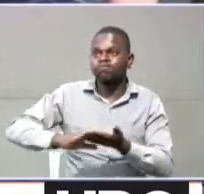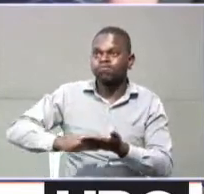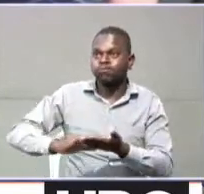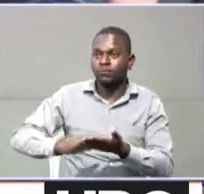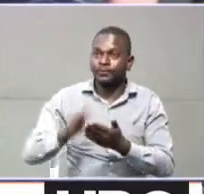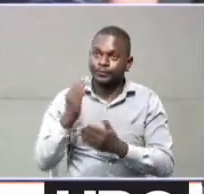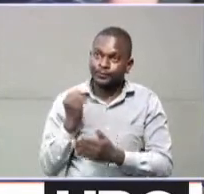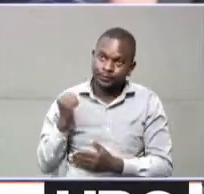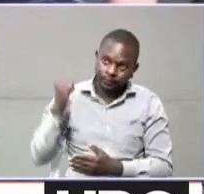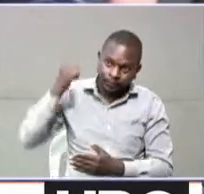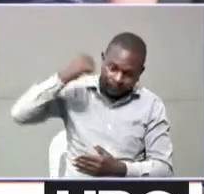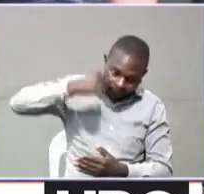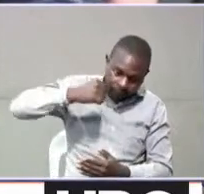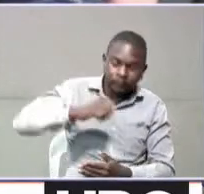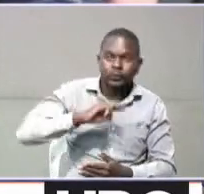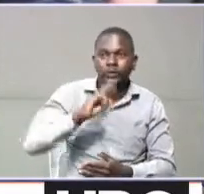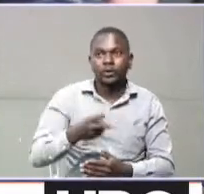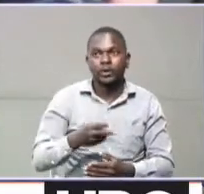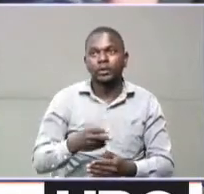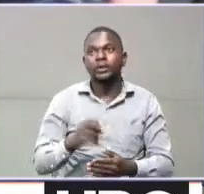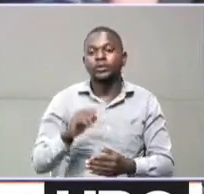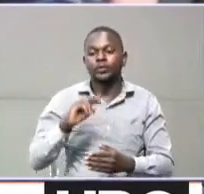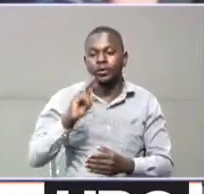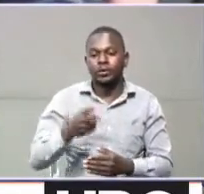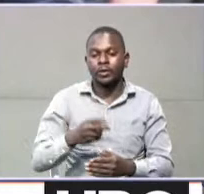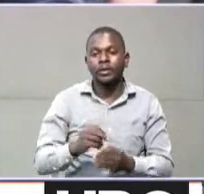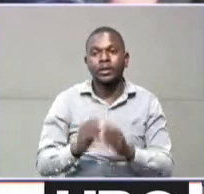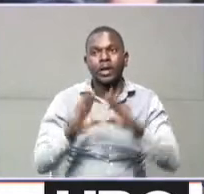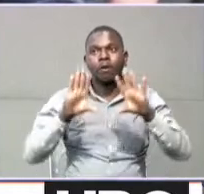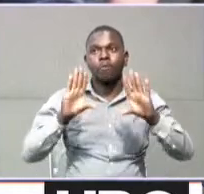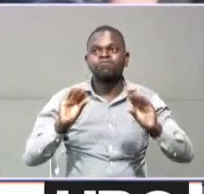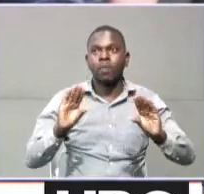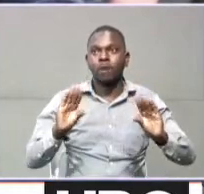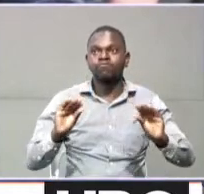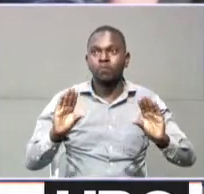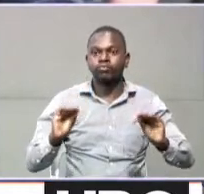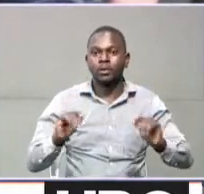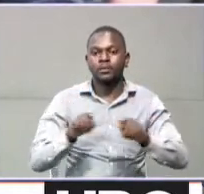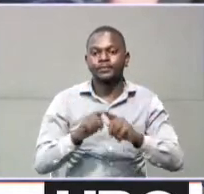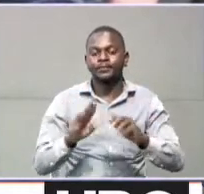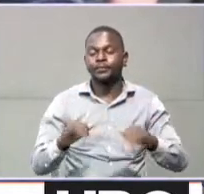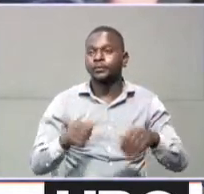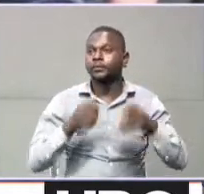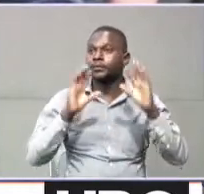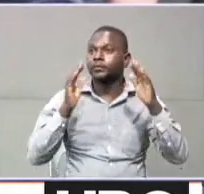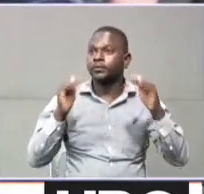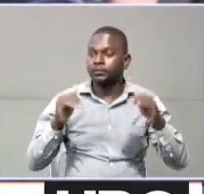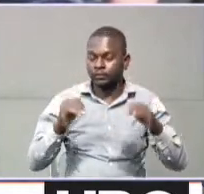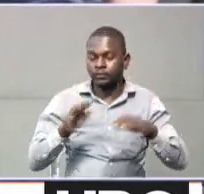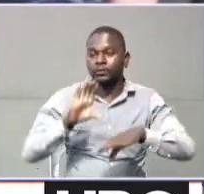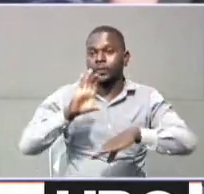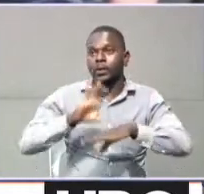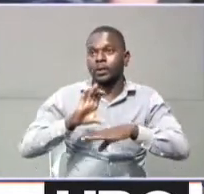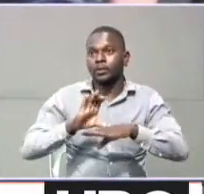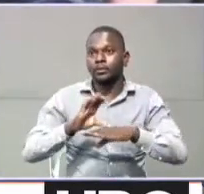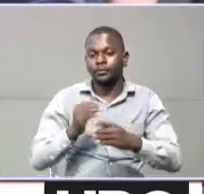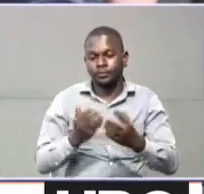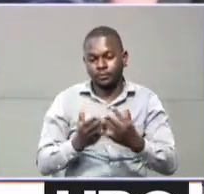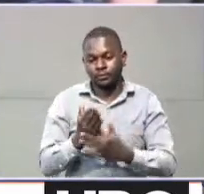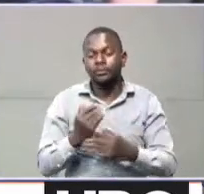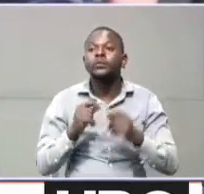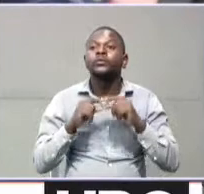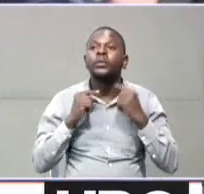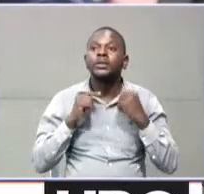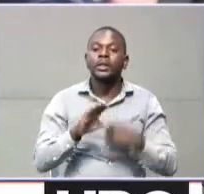blankets and 2 southern mattresses miracle celebration church through pastor